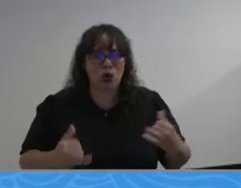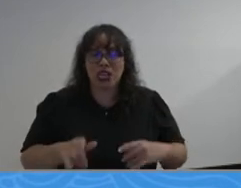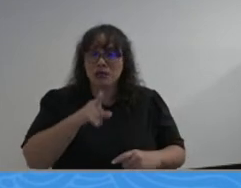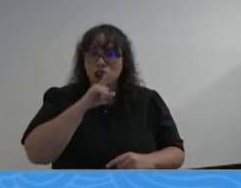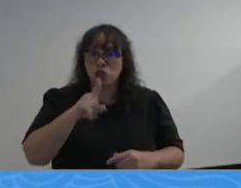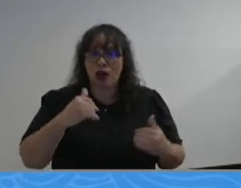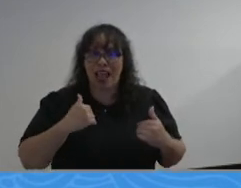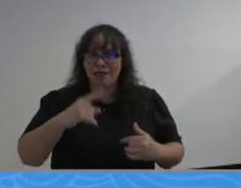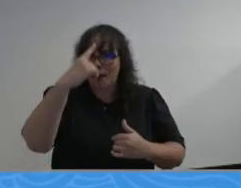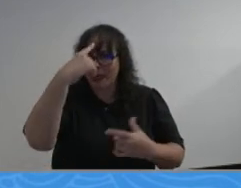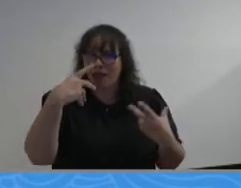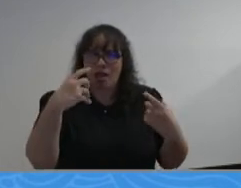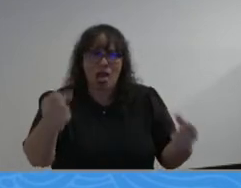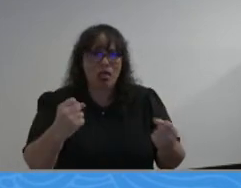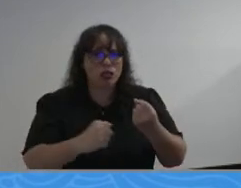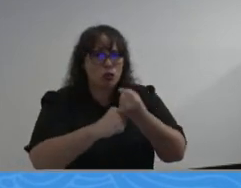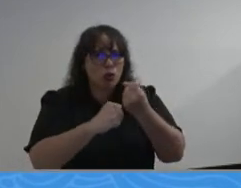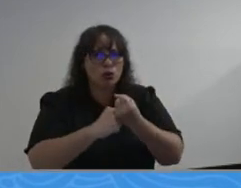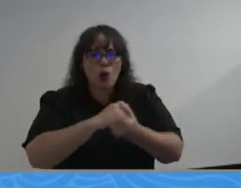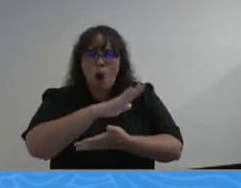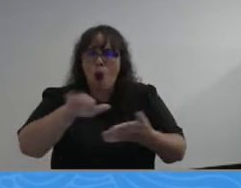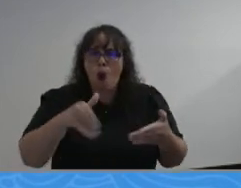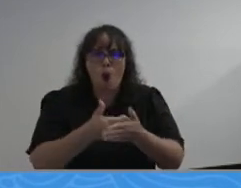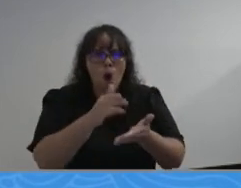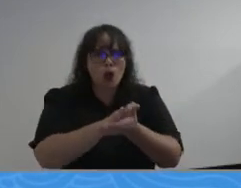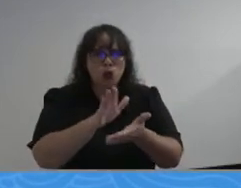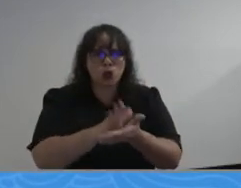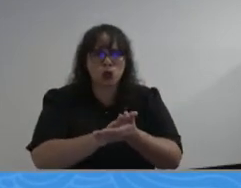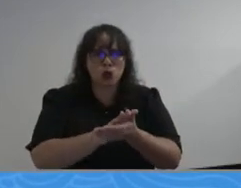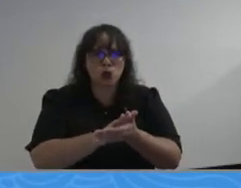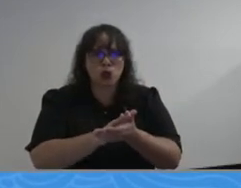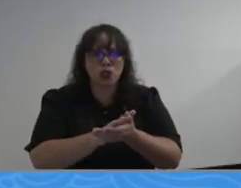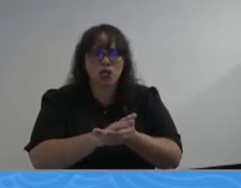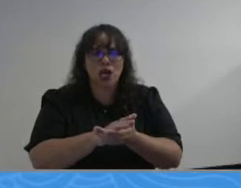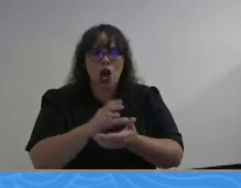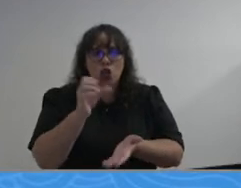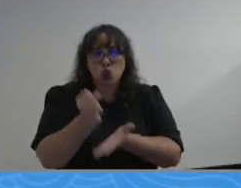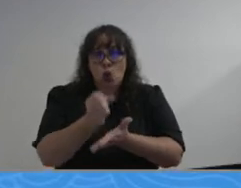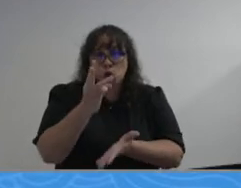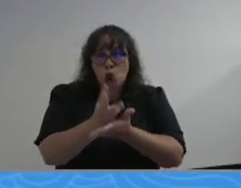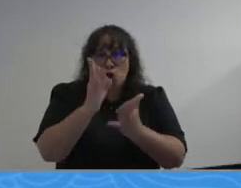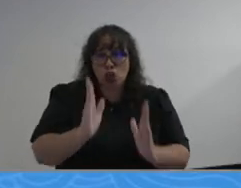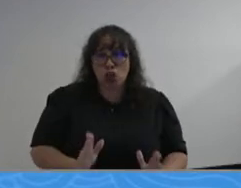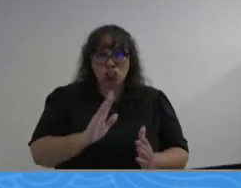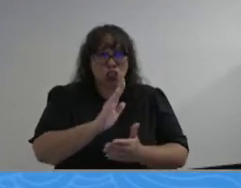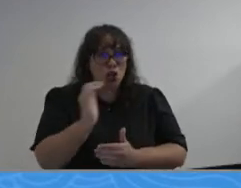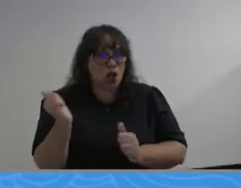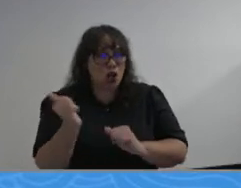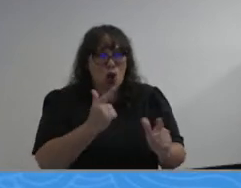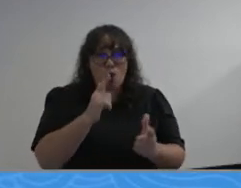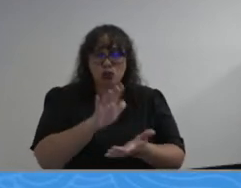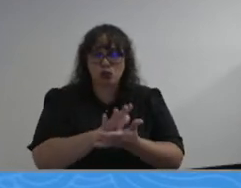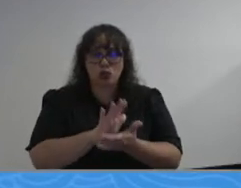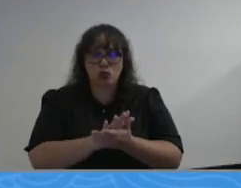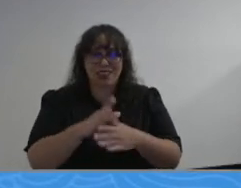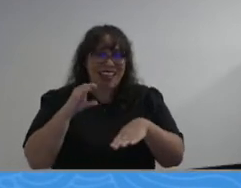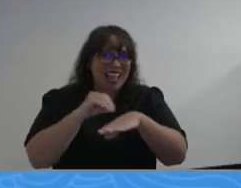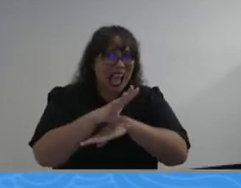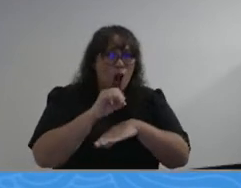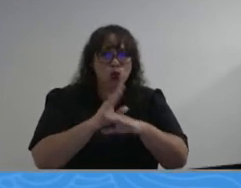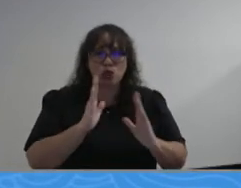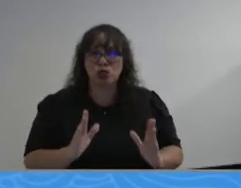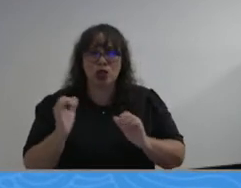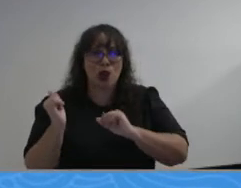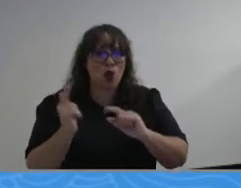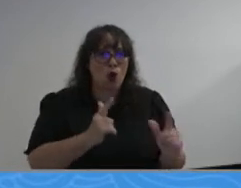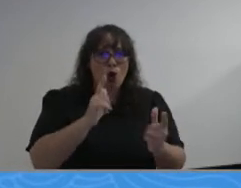have mental health supports in all of our schools. Social workers in all of our schools, counselors in all of our schools, because students are going